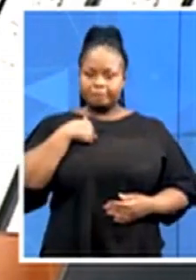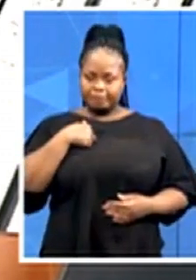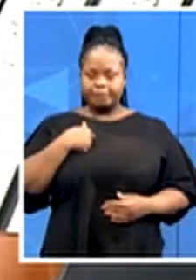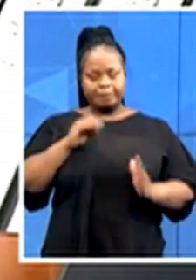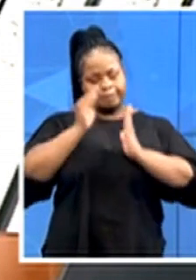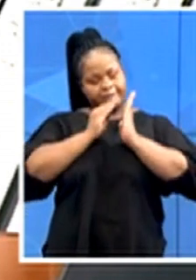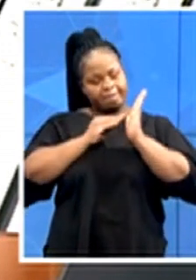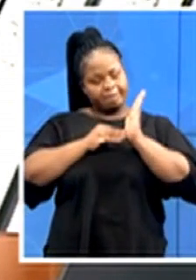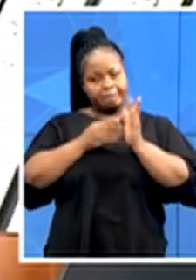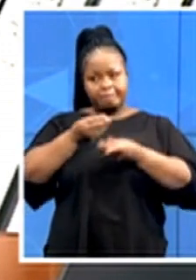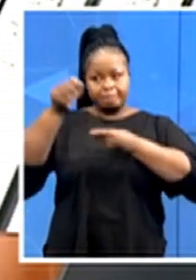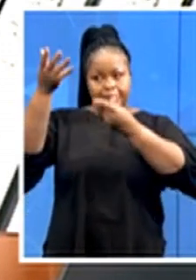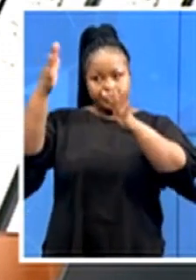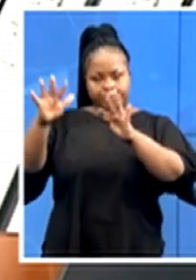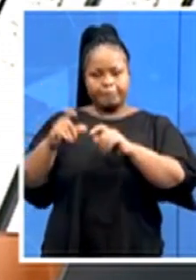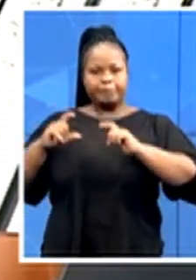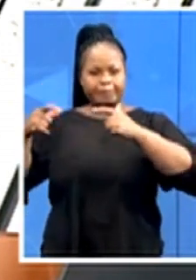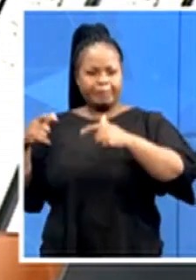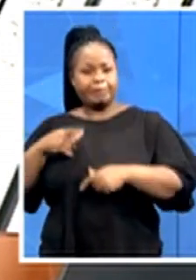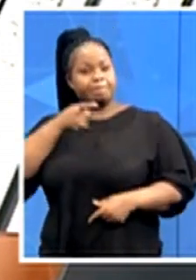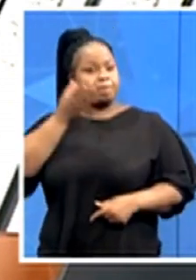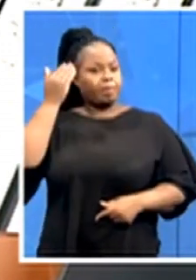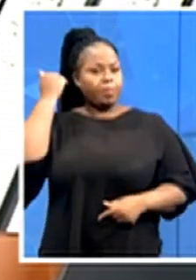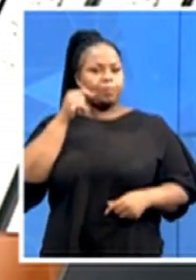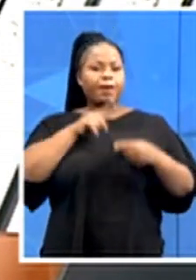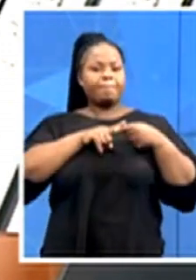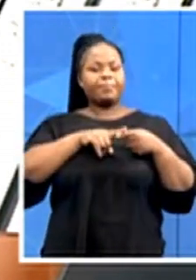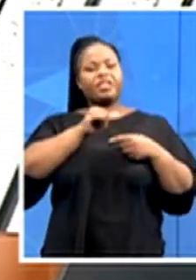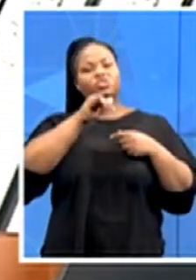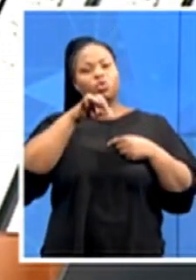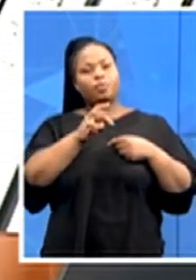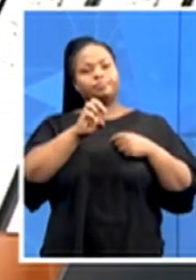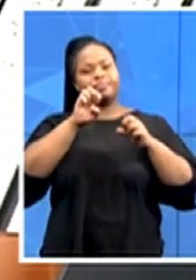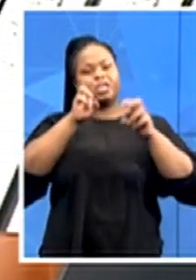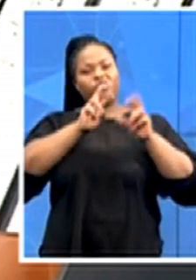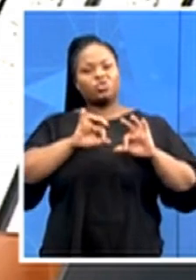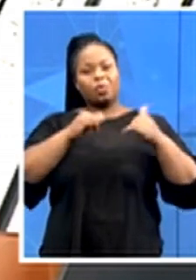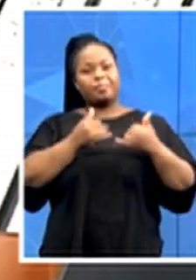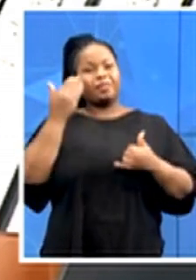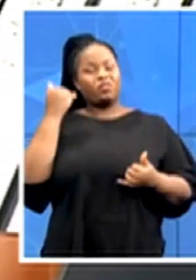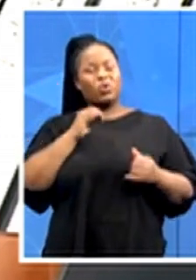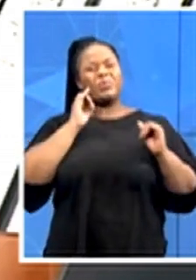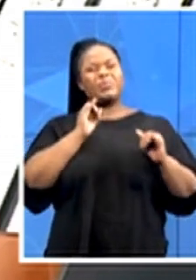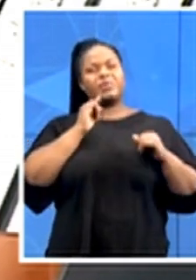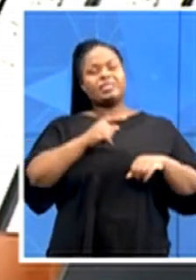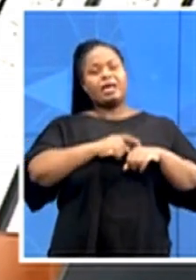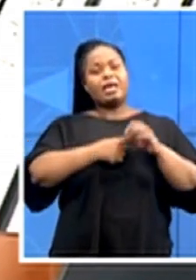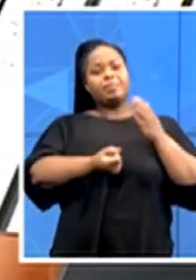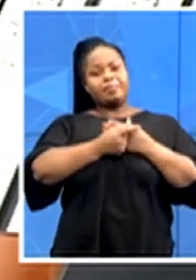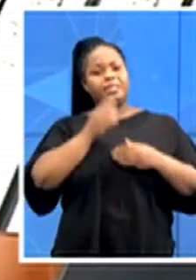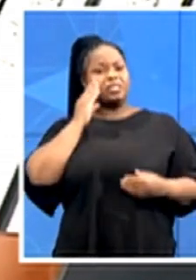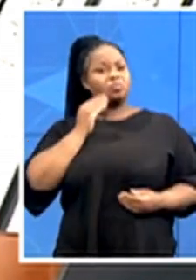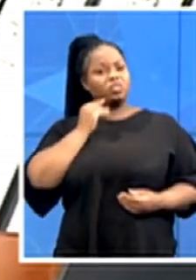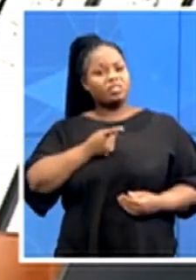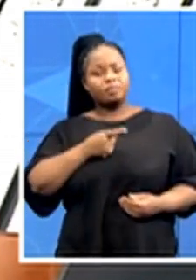was in a severe crisis at the time. Its domestic and international